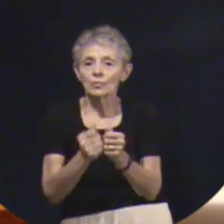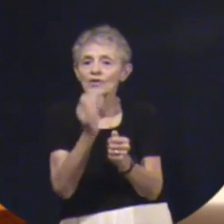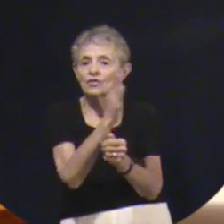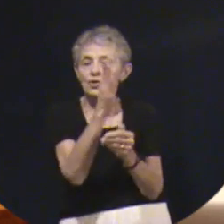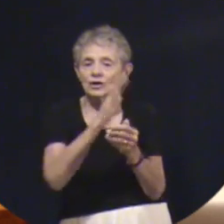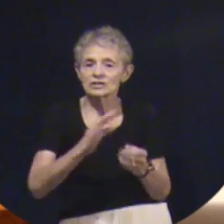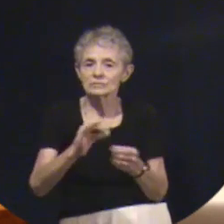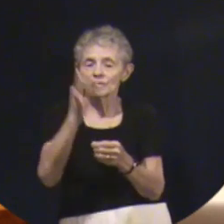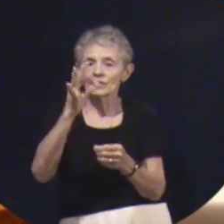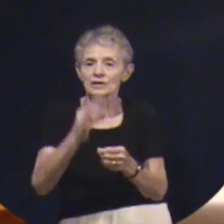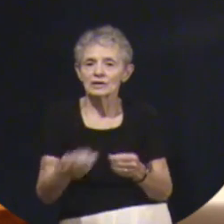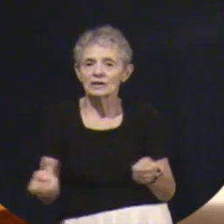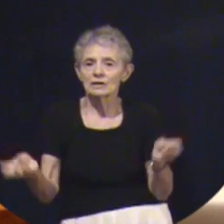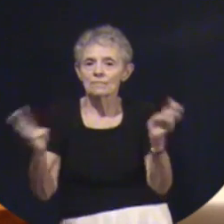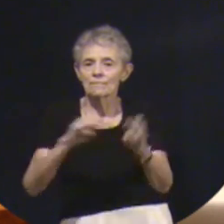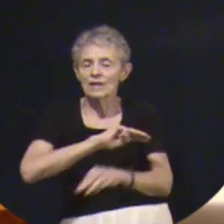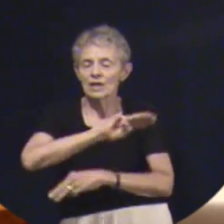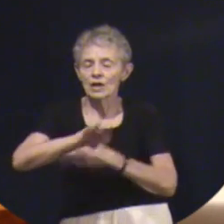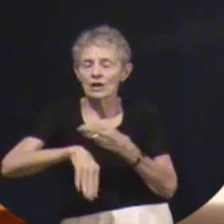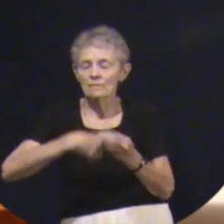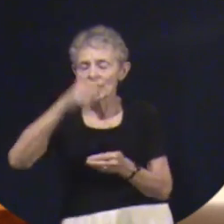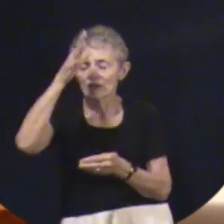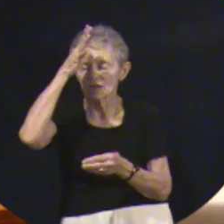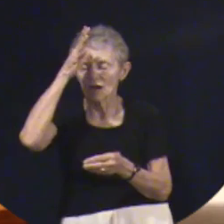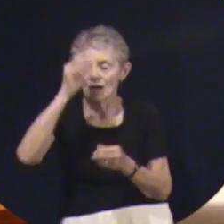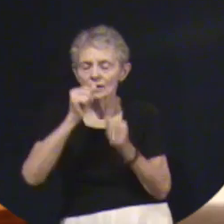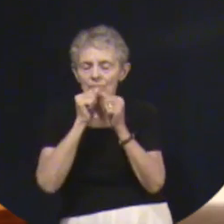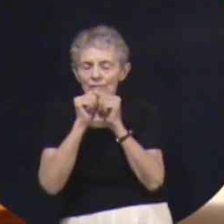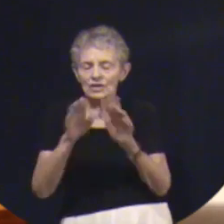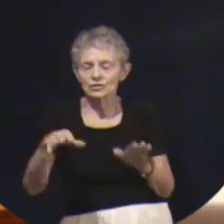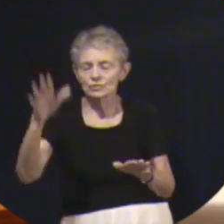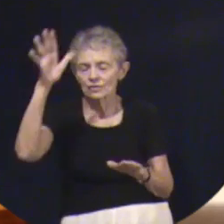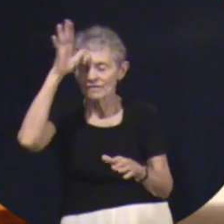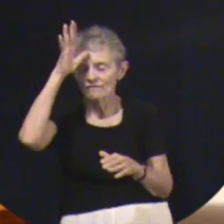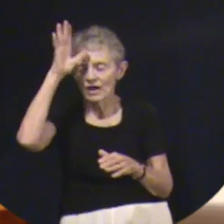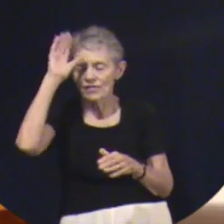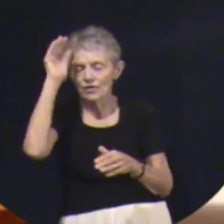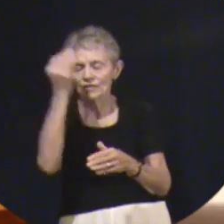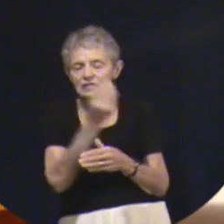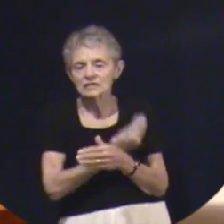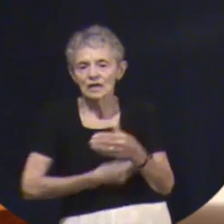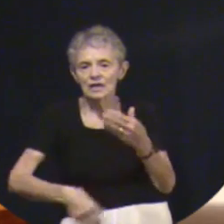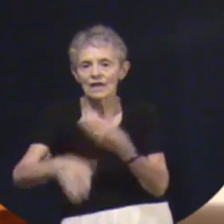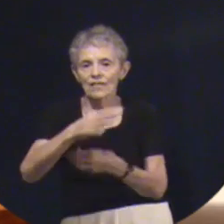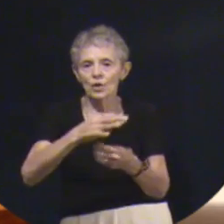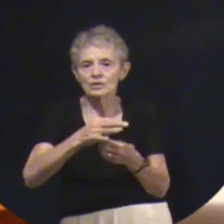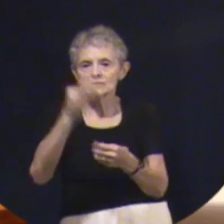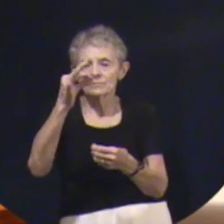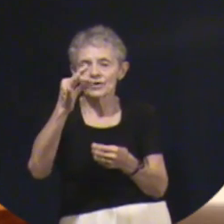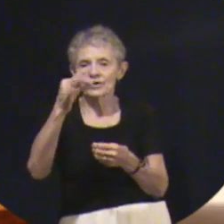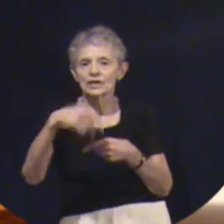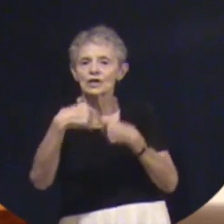bless you, the Father, the Son, and the Holy Spirit. Amen. Go in peace